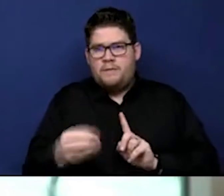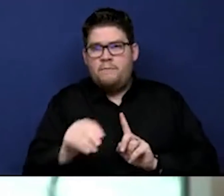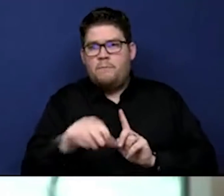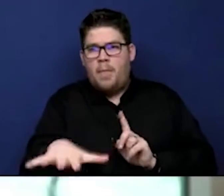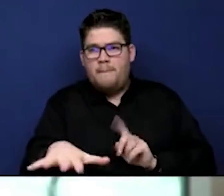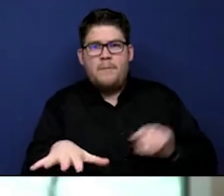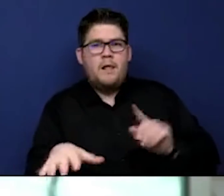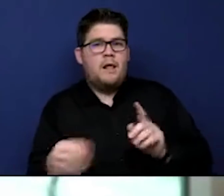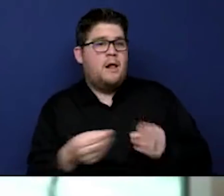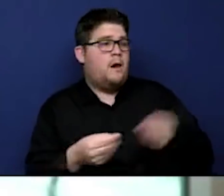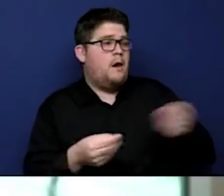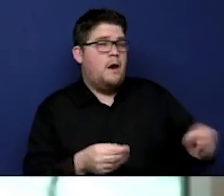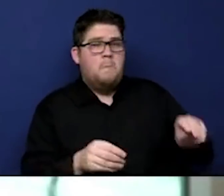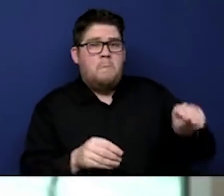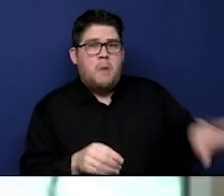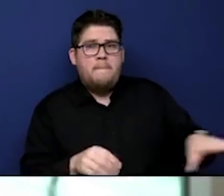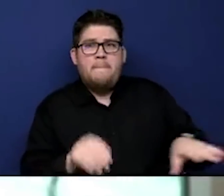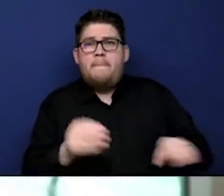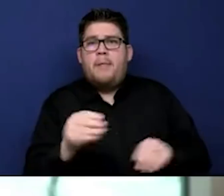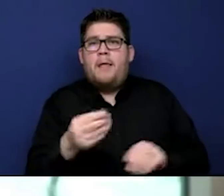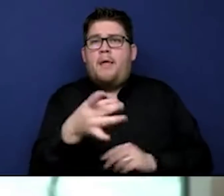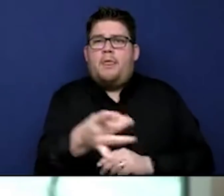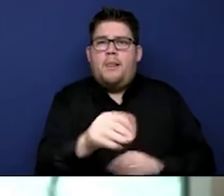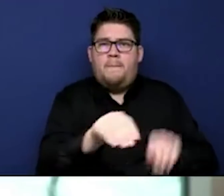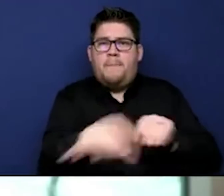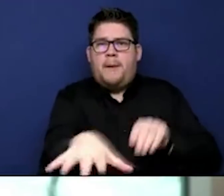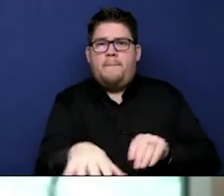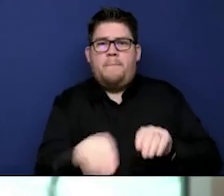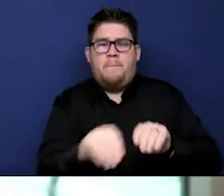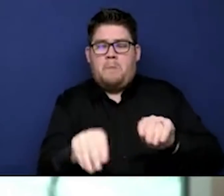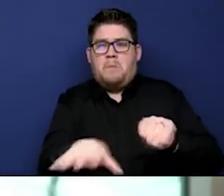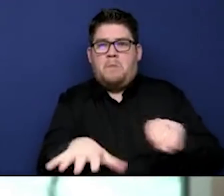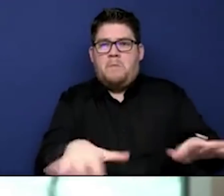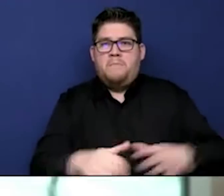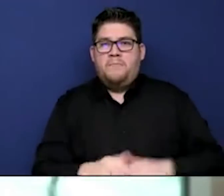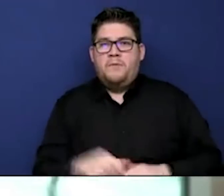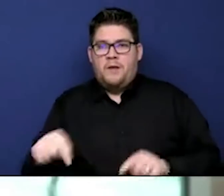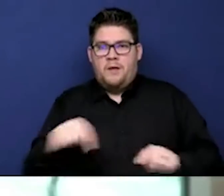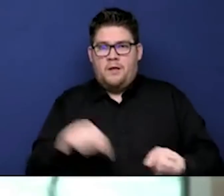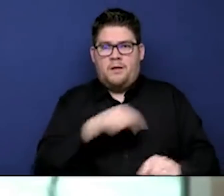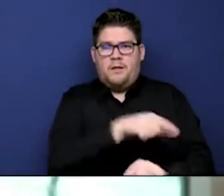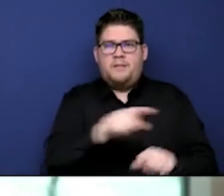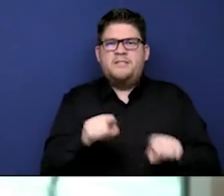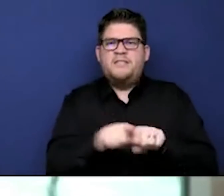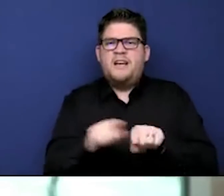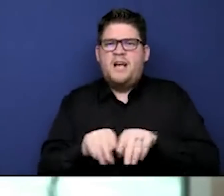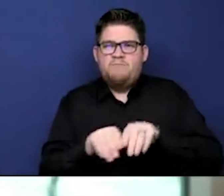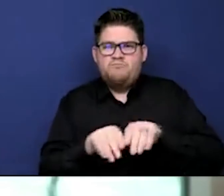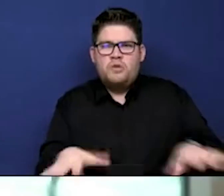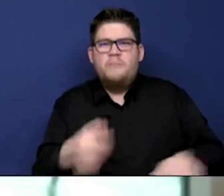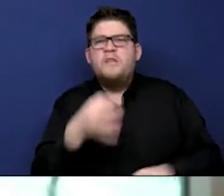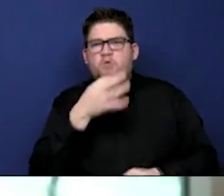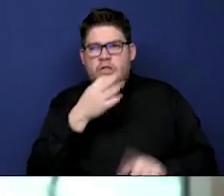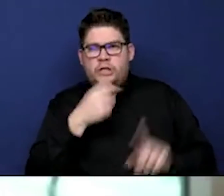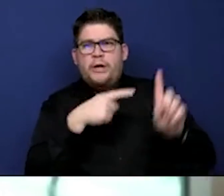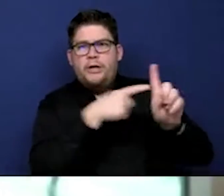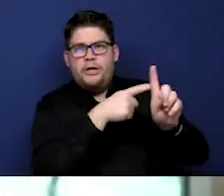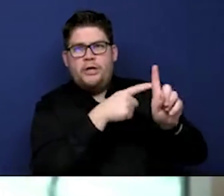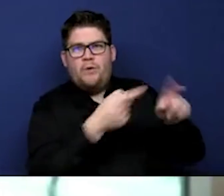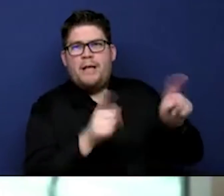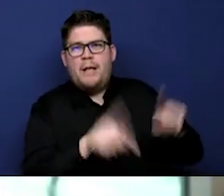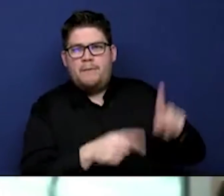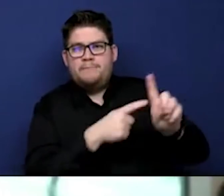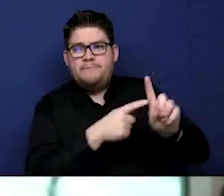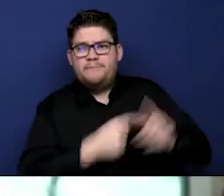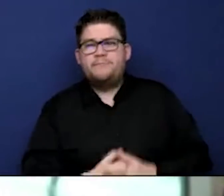different chains in the many chains that were happening in and around Whistler, as we know. We were doing a lot of testing, and